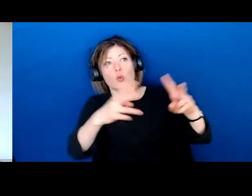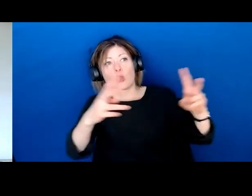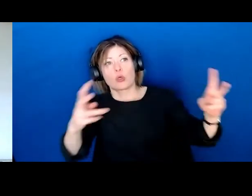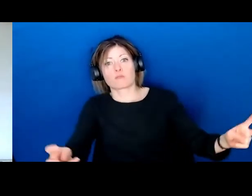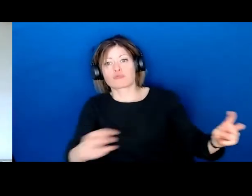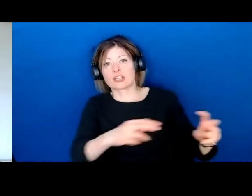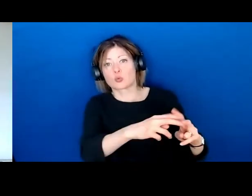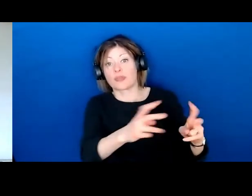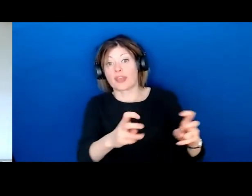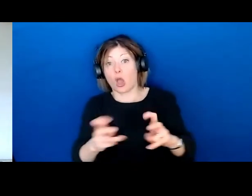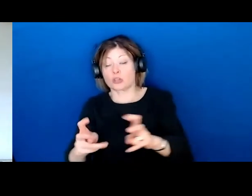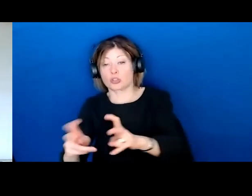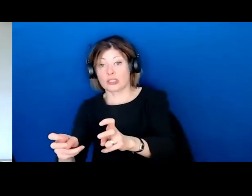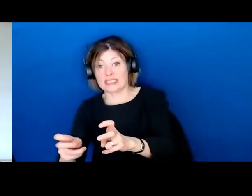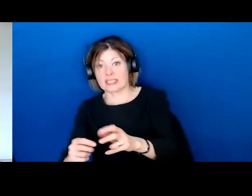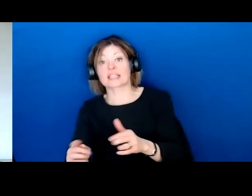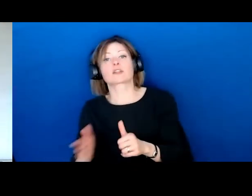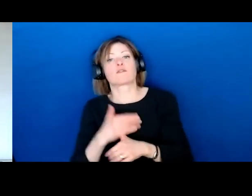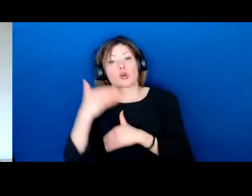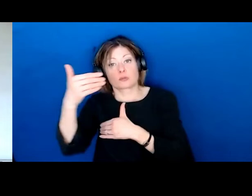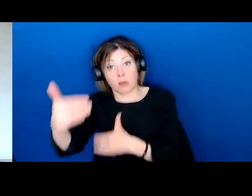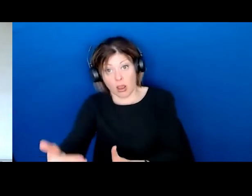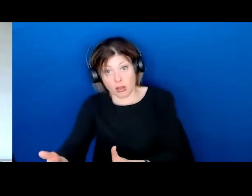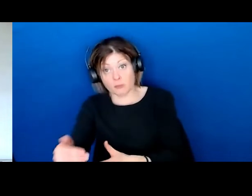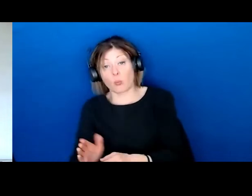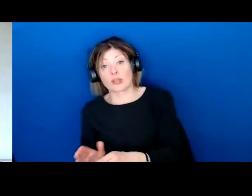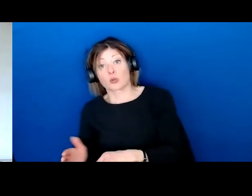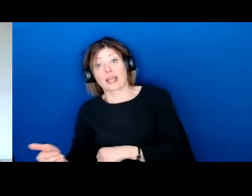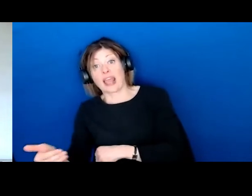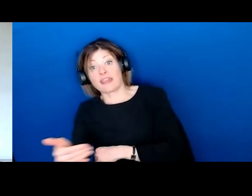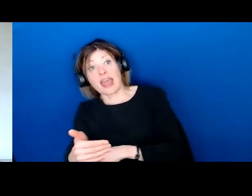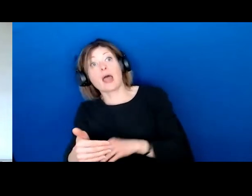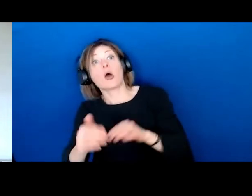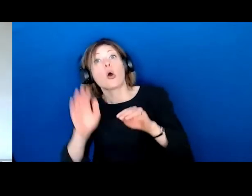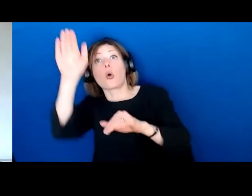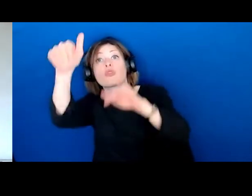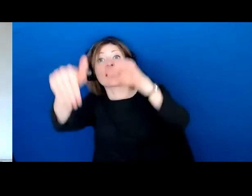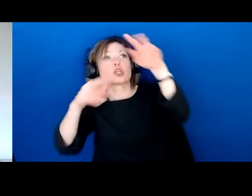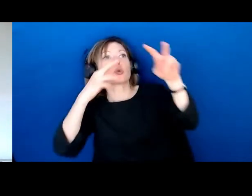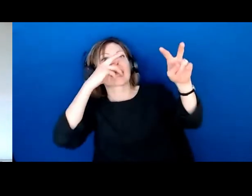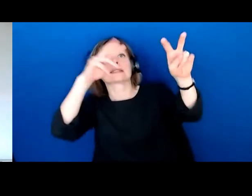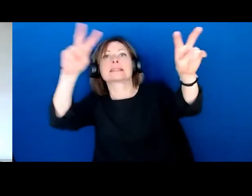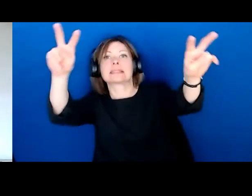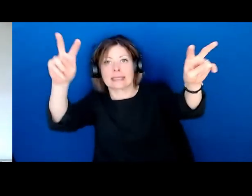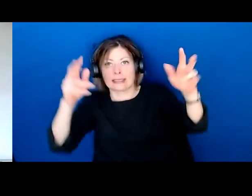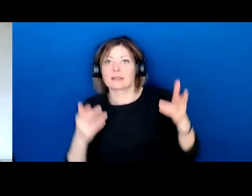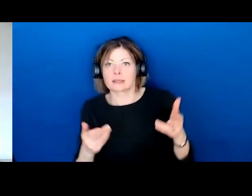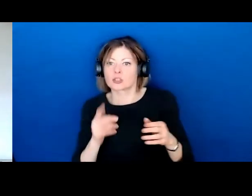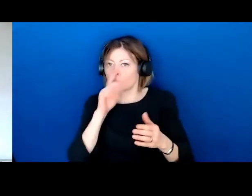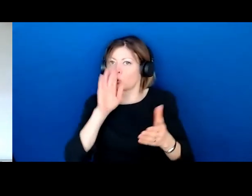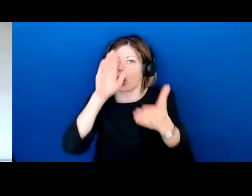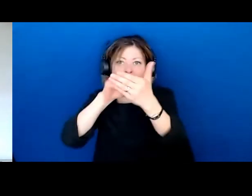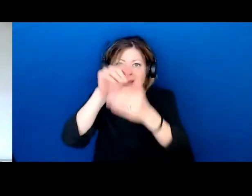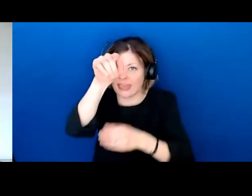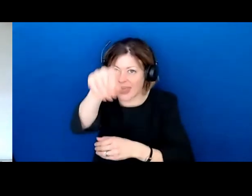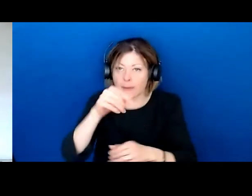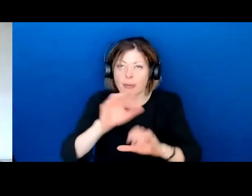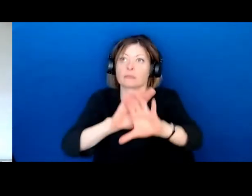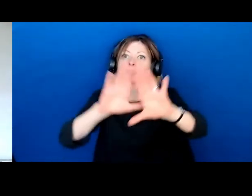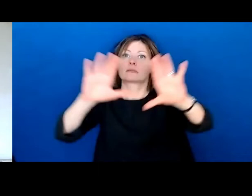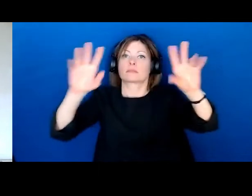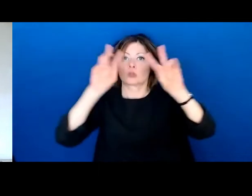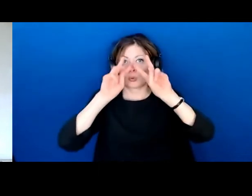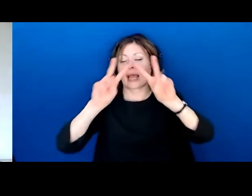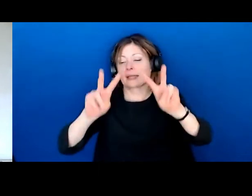you can actually see some of the other features at the top of the hills and things beyond that. So you do get to see them even if you can't approach them